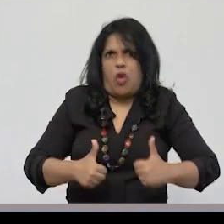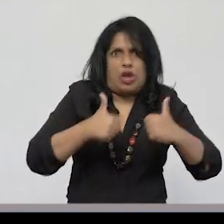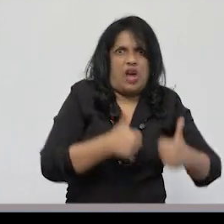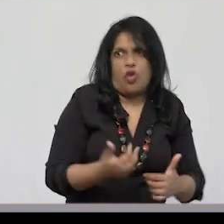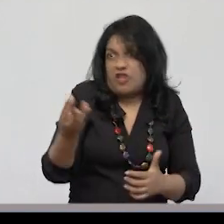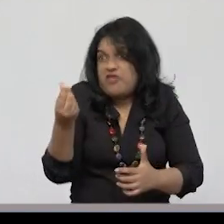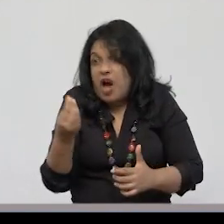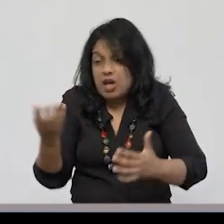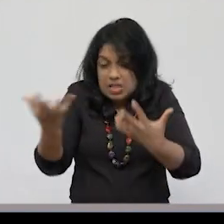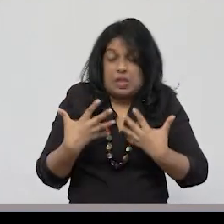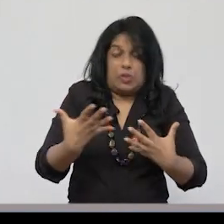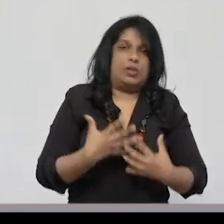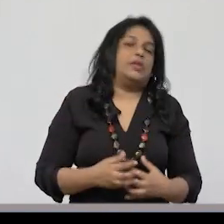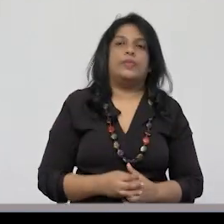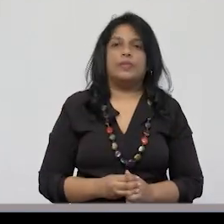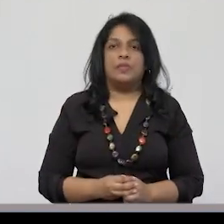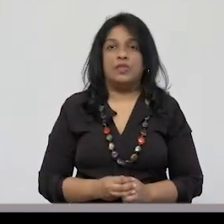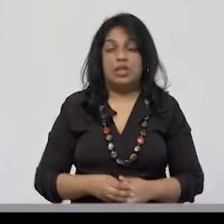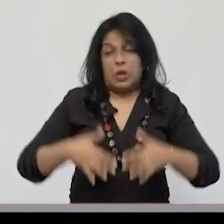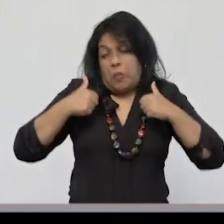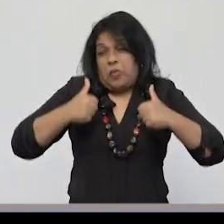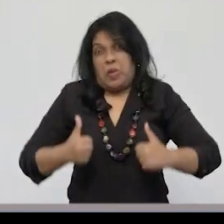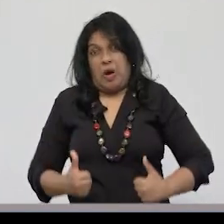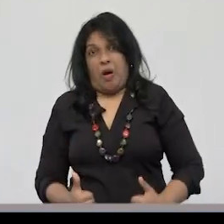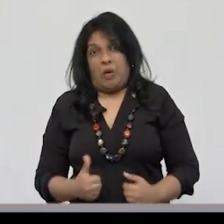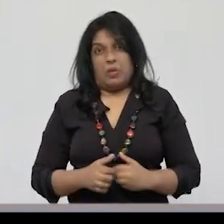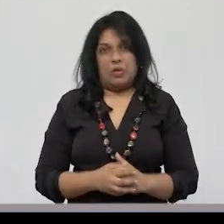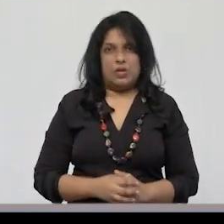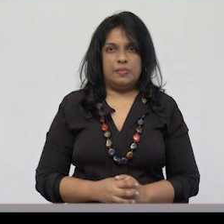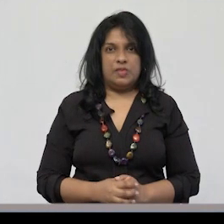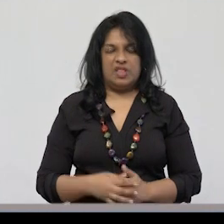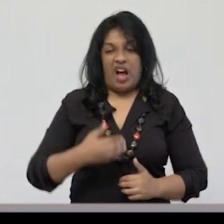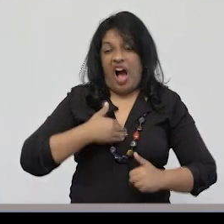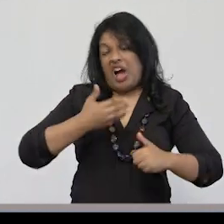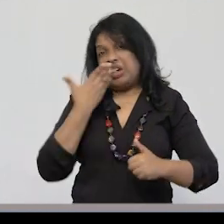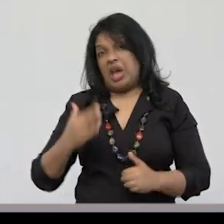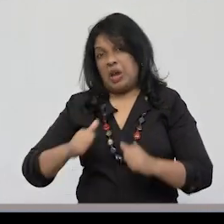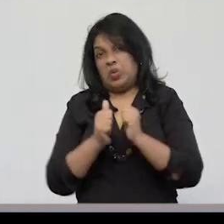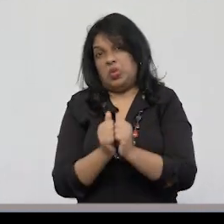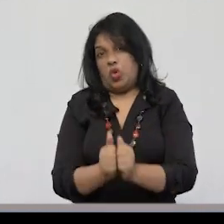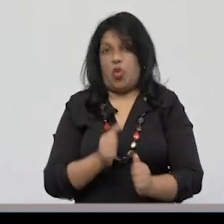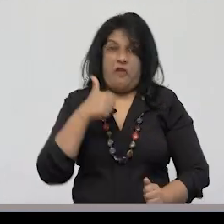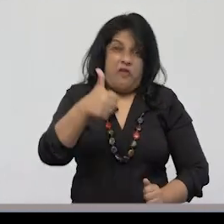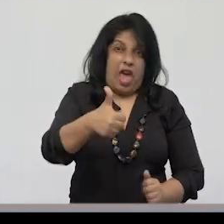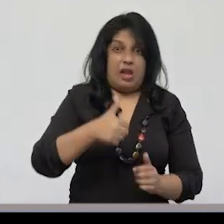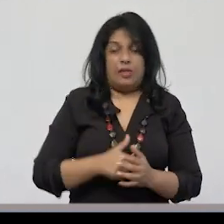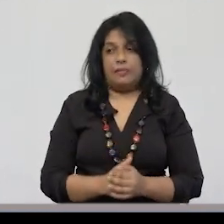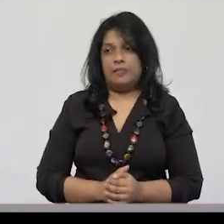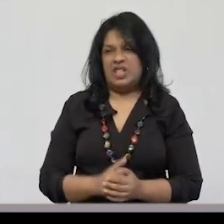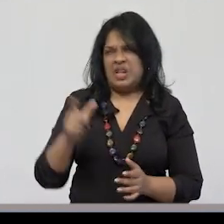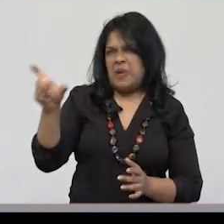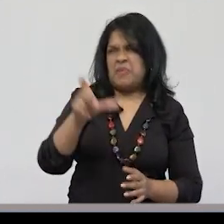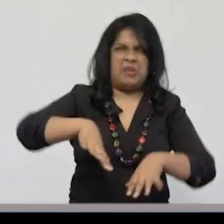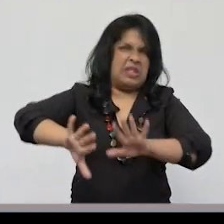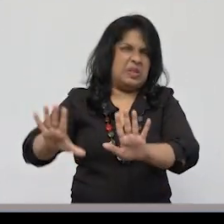But then on top of that comes arrogance. How do we get arrogant? We try to control everything, our way or the highway. I